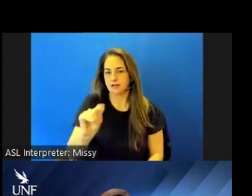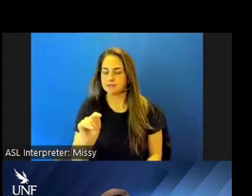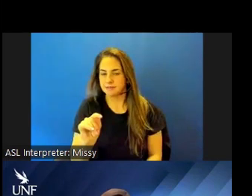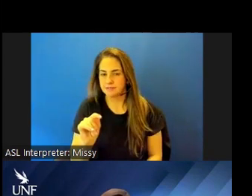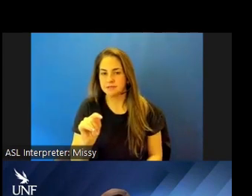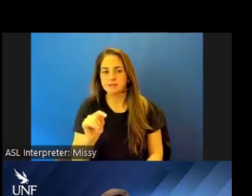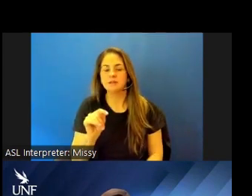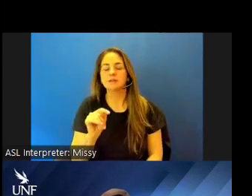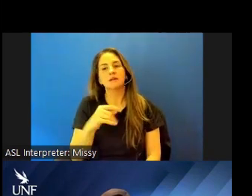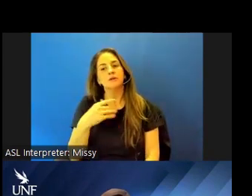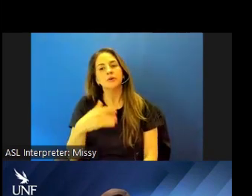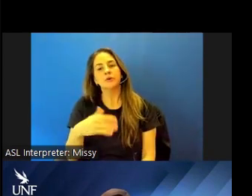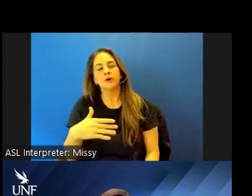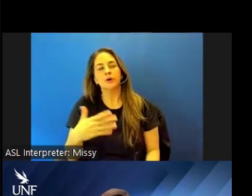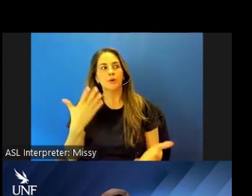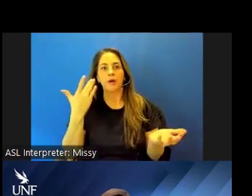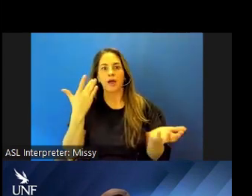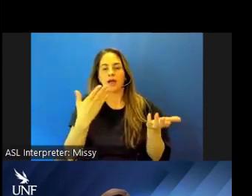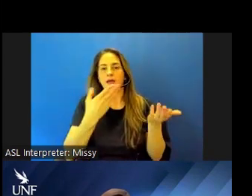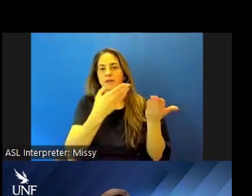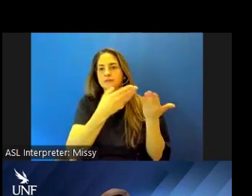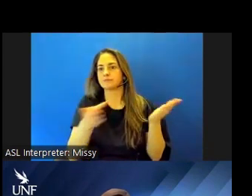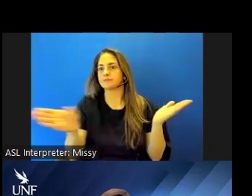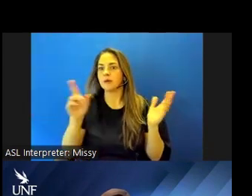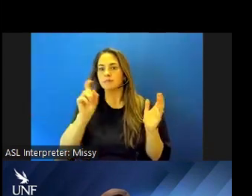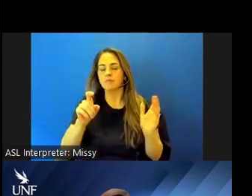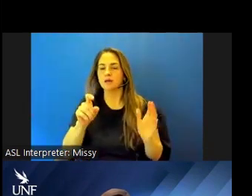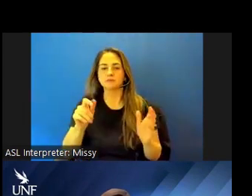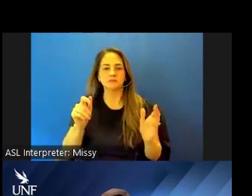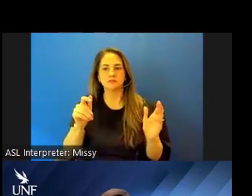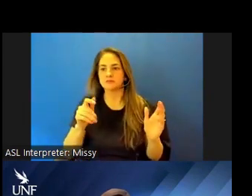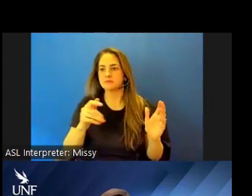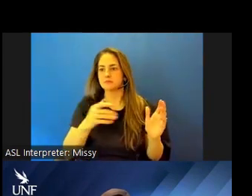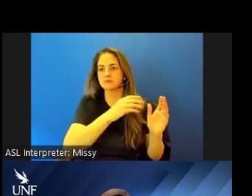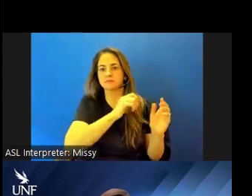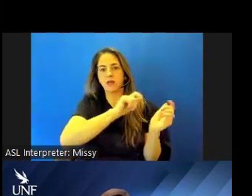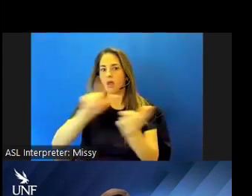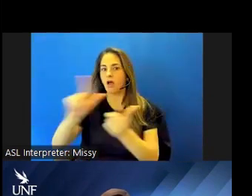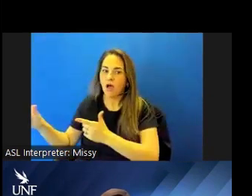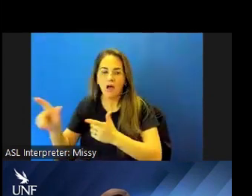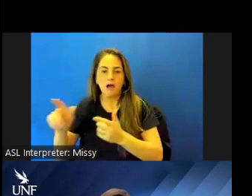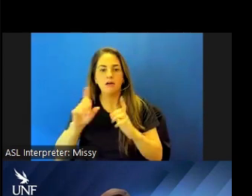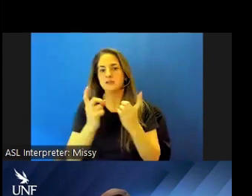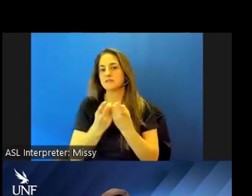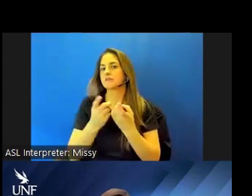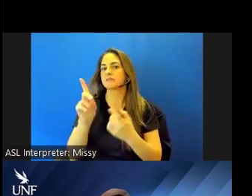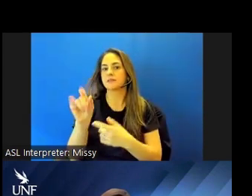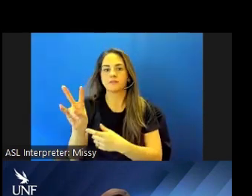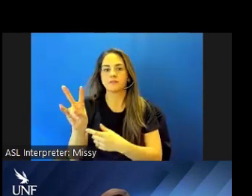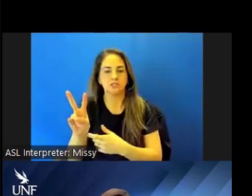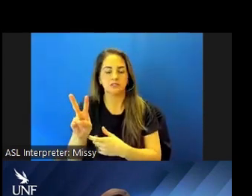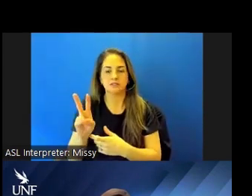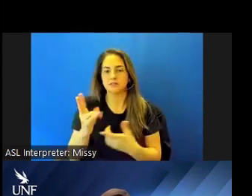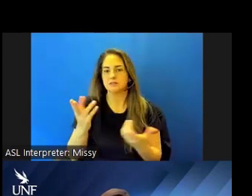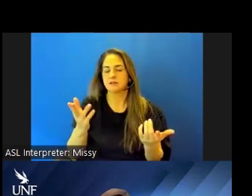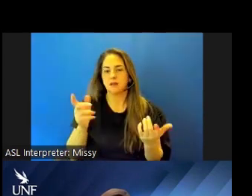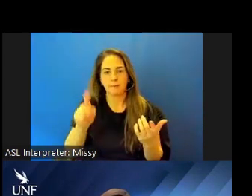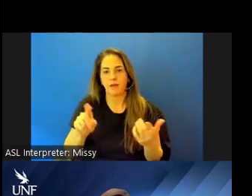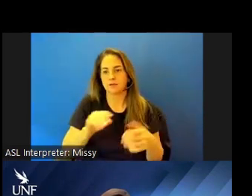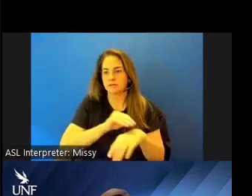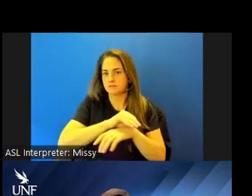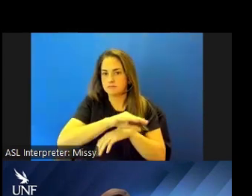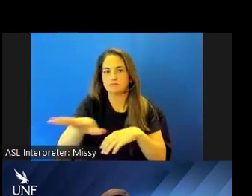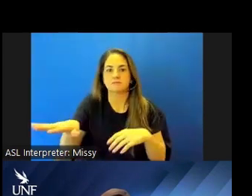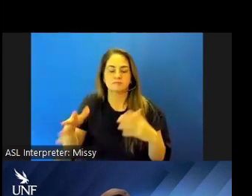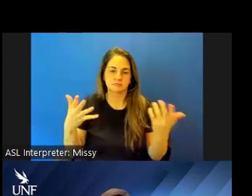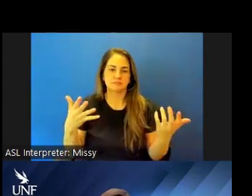think, it is it's got to be a cross division and department effort at our colleges.